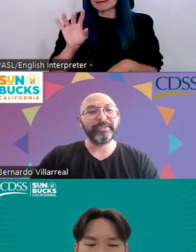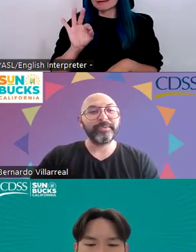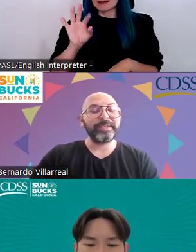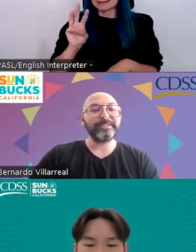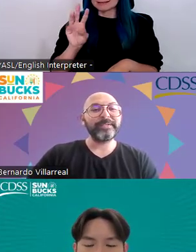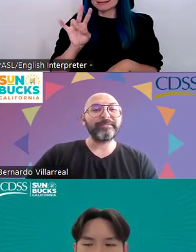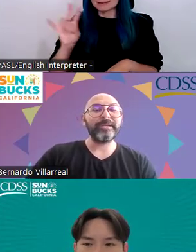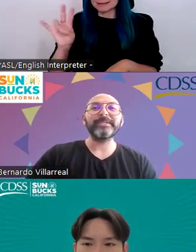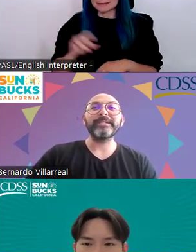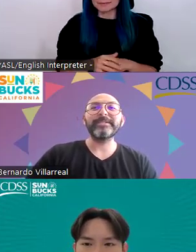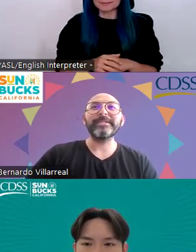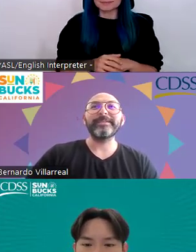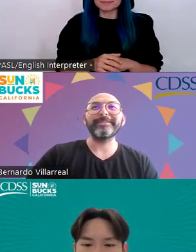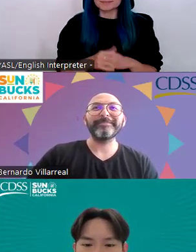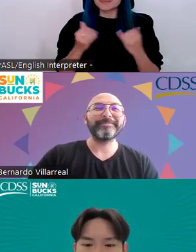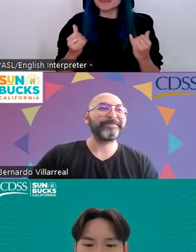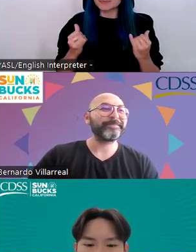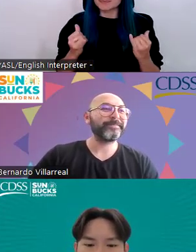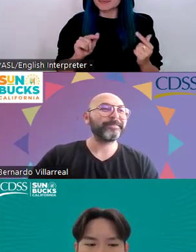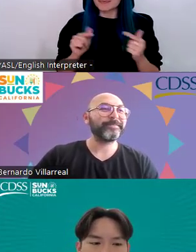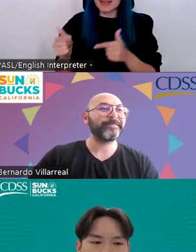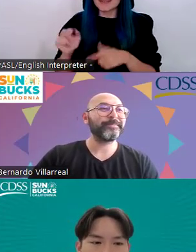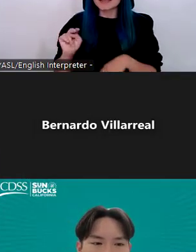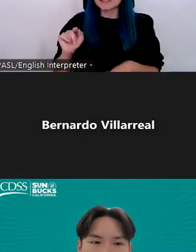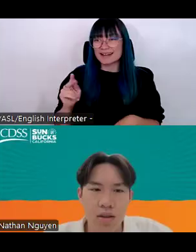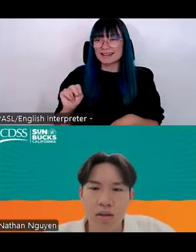877-328-9677. With that said, I'll send this to Nathan.